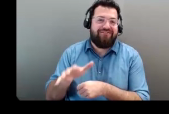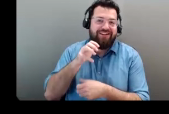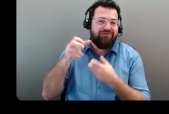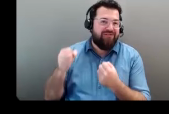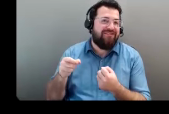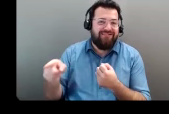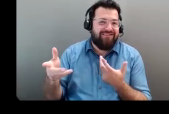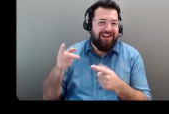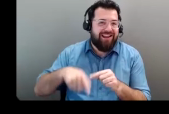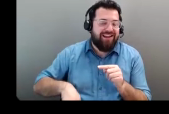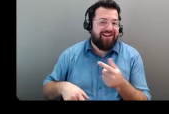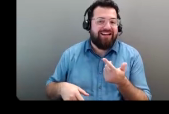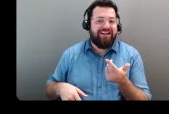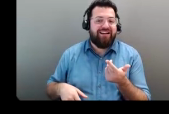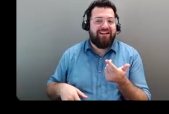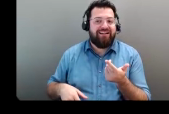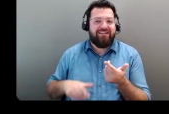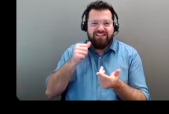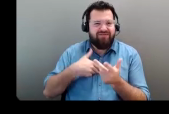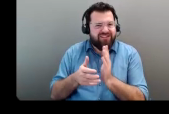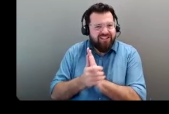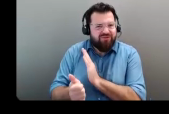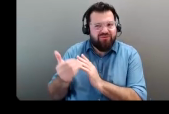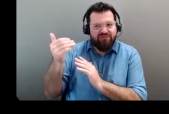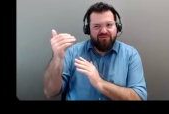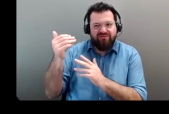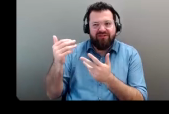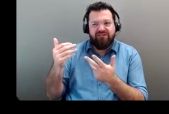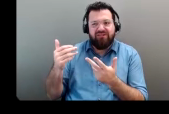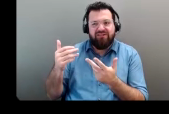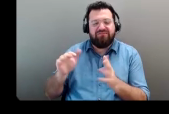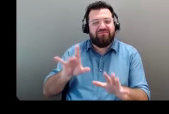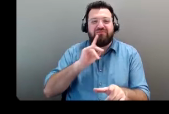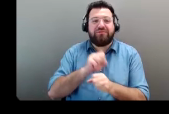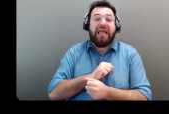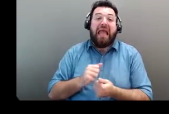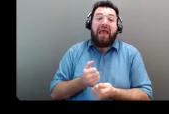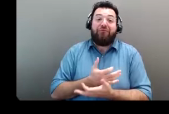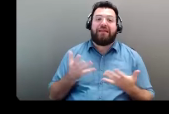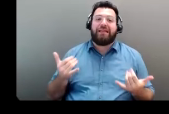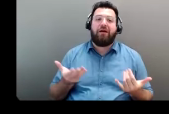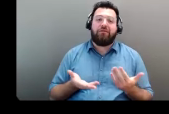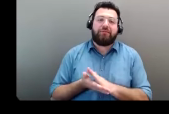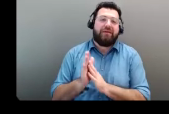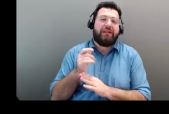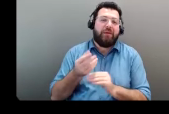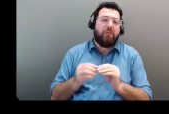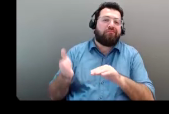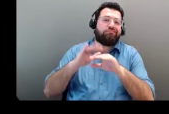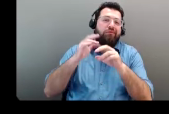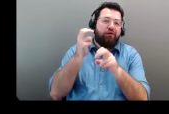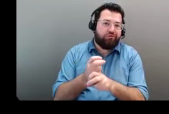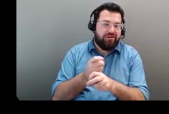like, yeah, like I was mentioning, like um everything's become a little bit harder. Like I had to take a step back and think